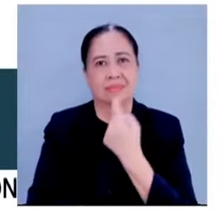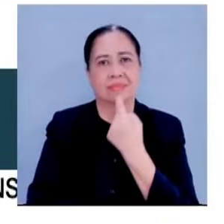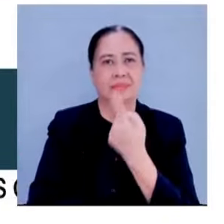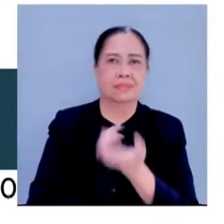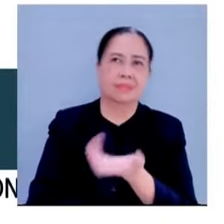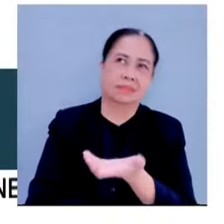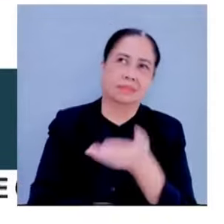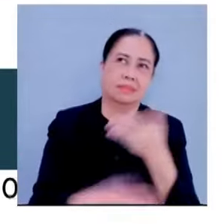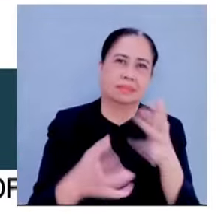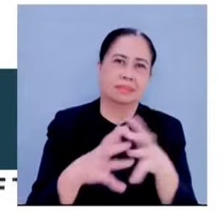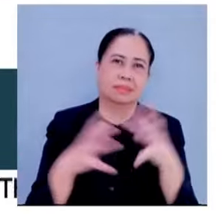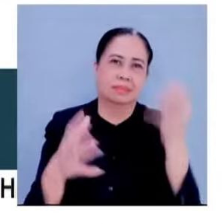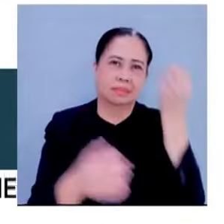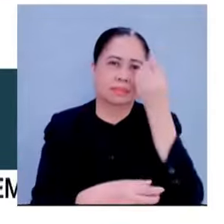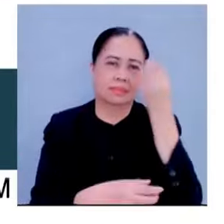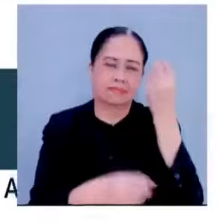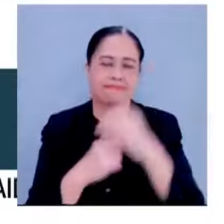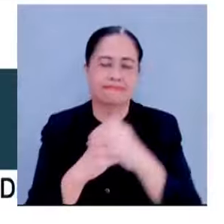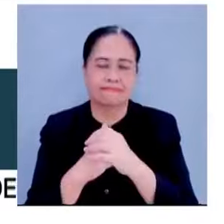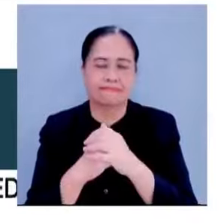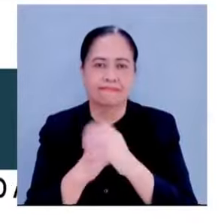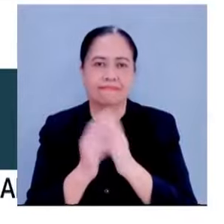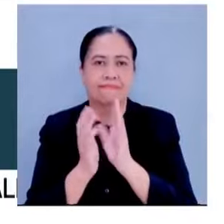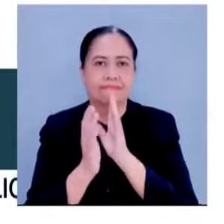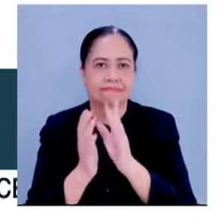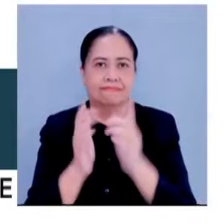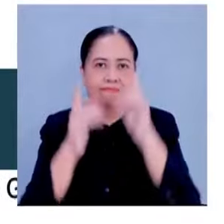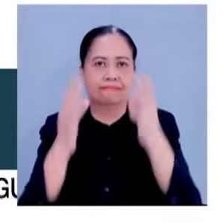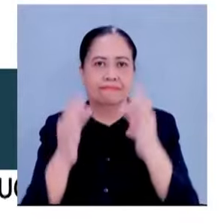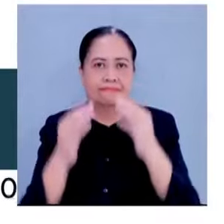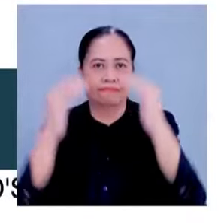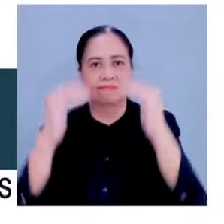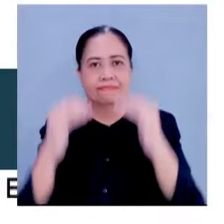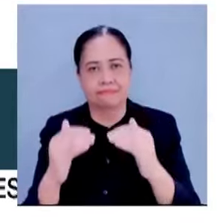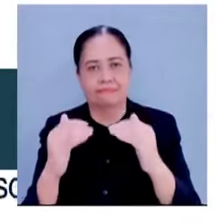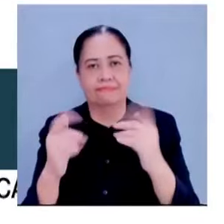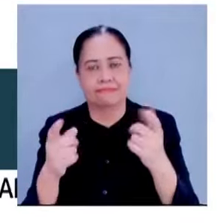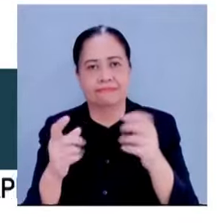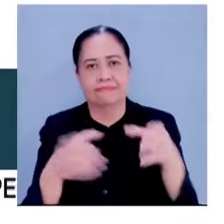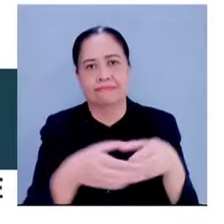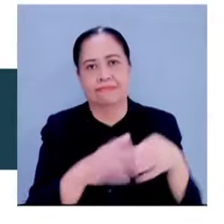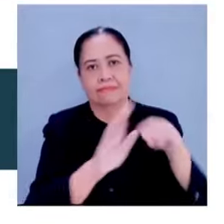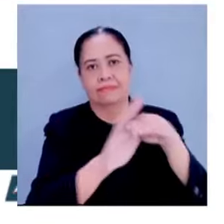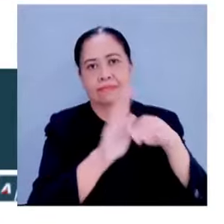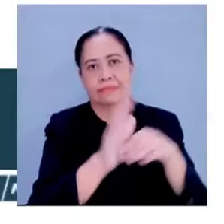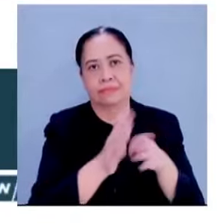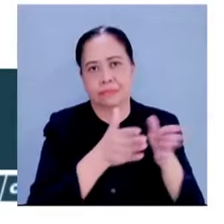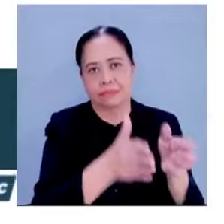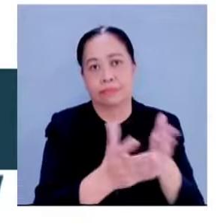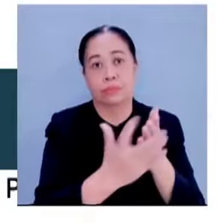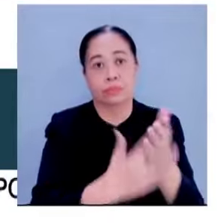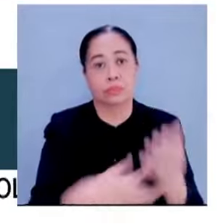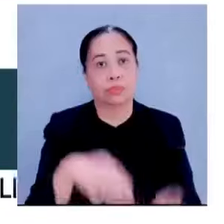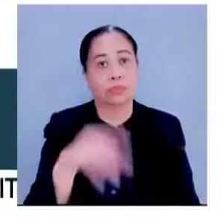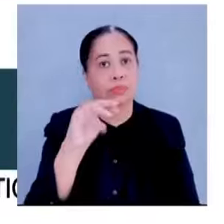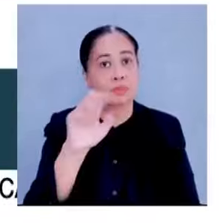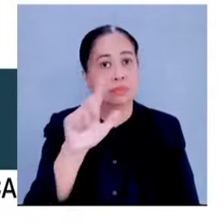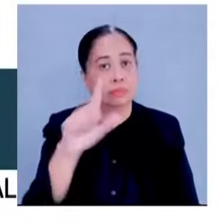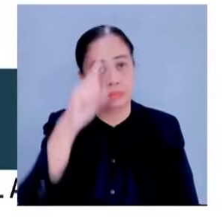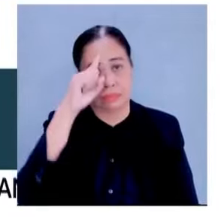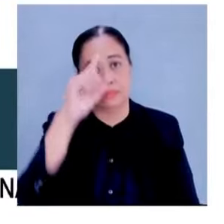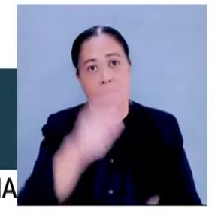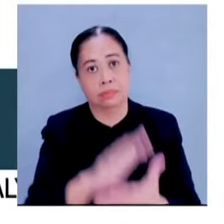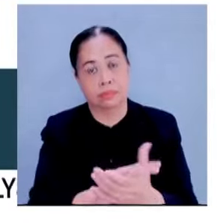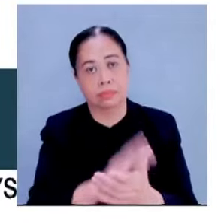after much reflection, I actually decided to go by the party list route through the ML because I believe in